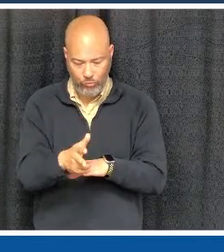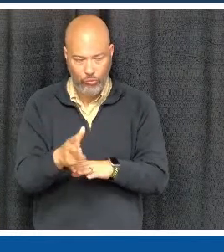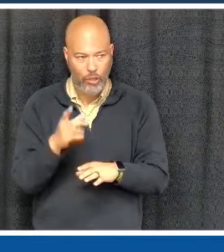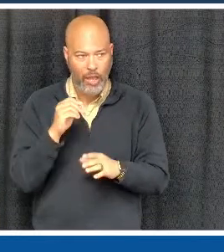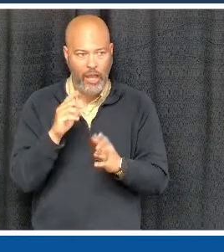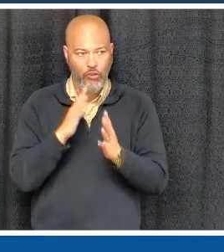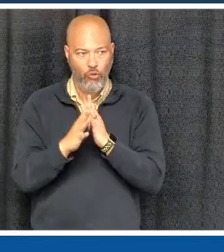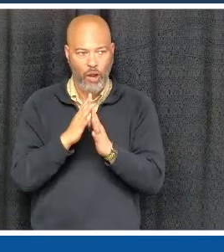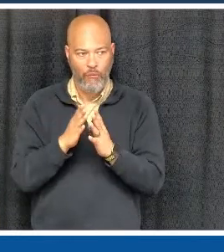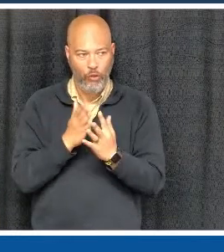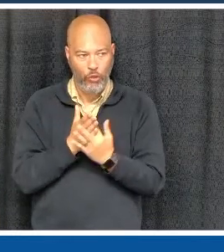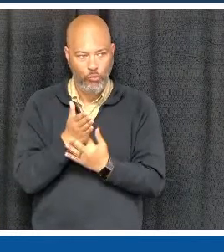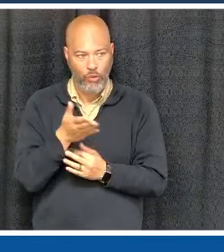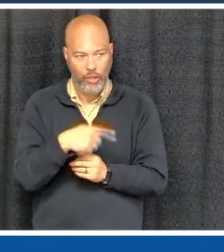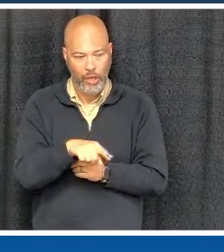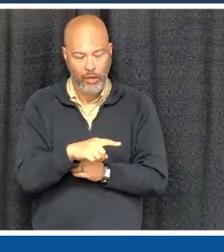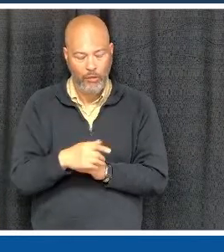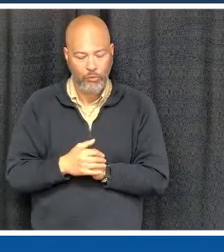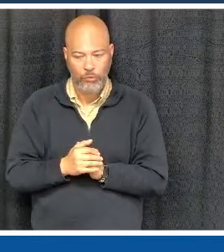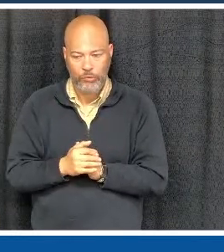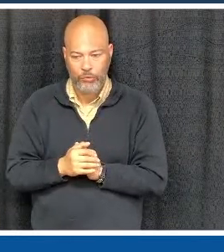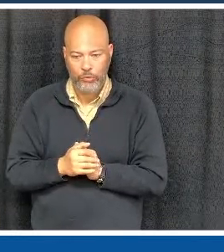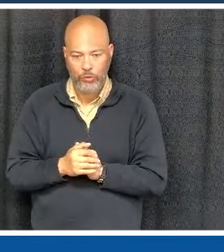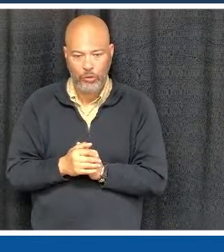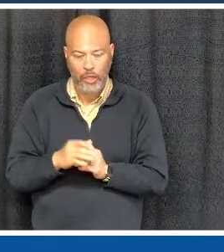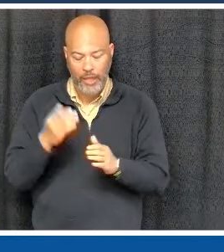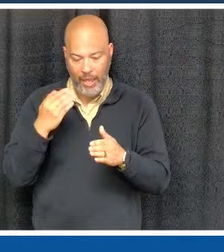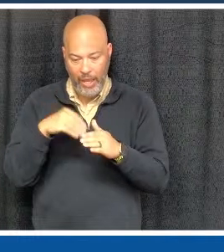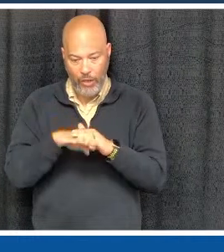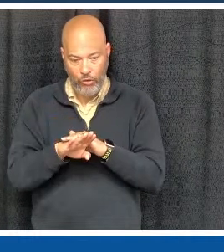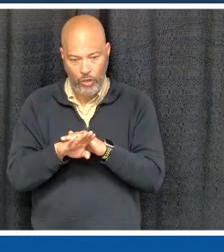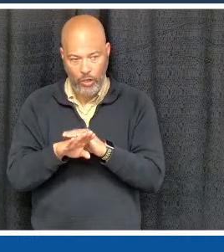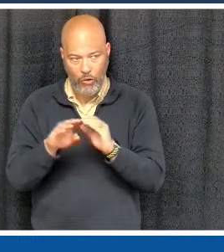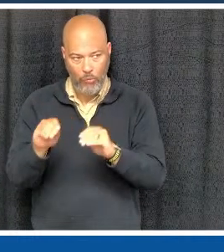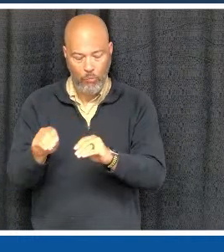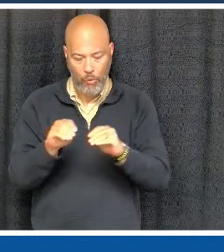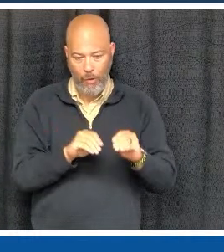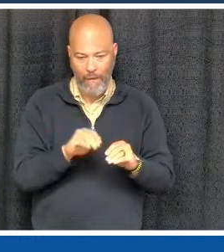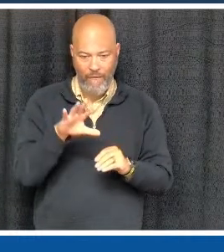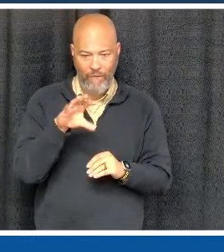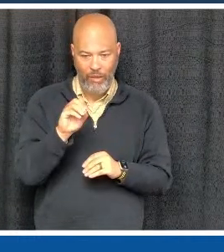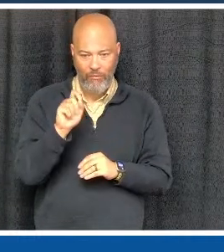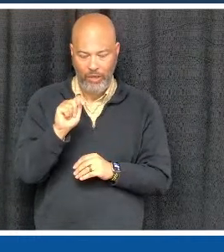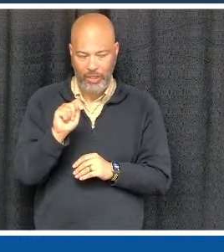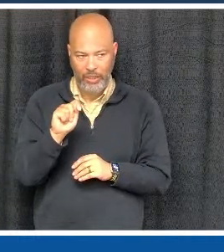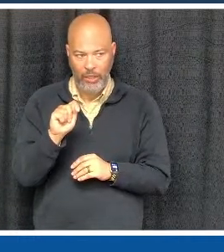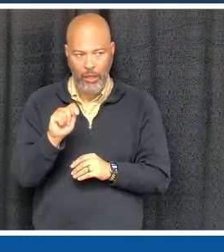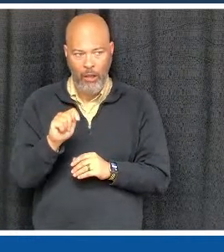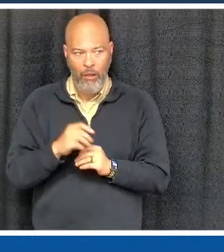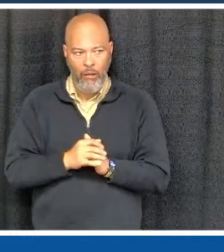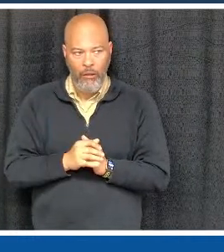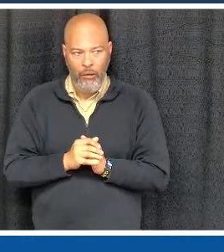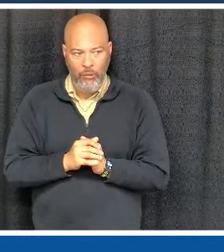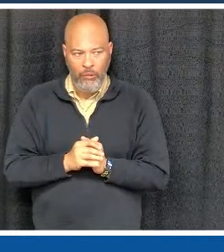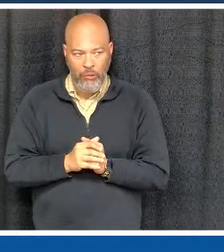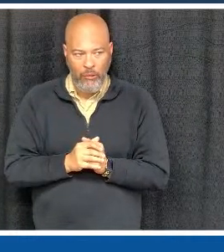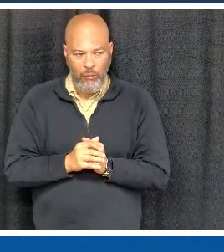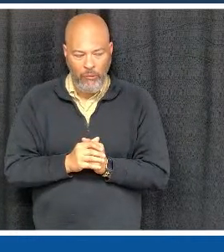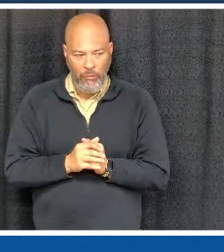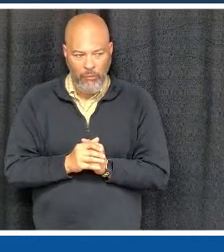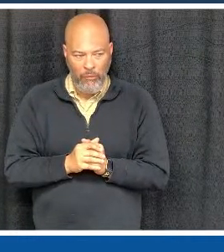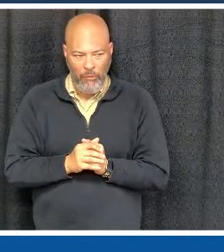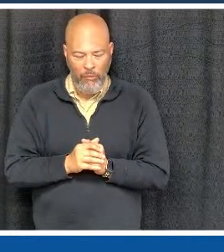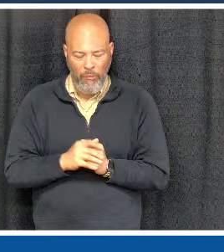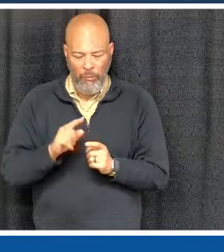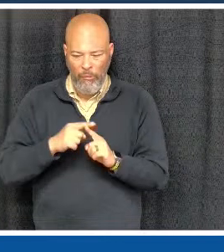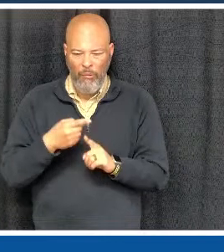travel through there. The property's entrance is being moved back 50 feet up Edge Hill Drive. And then